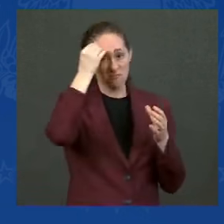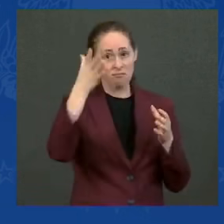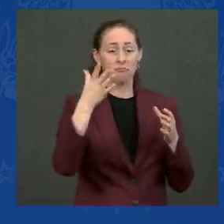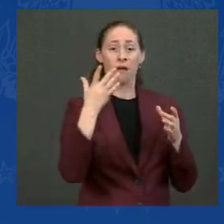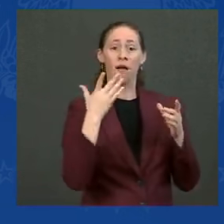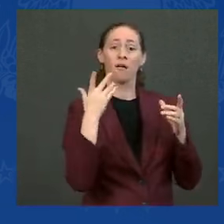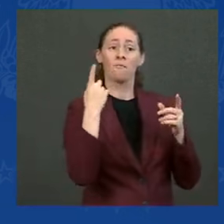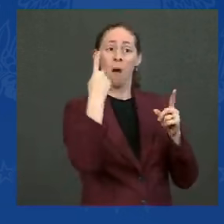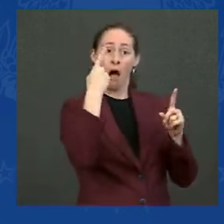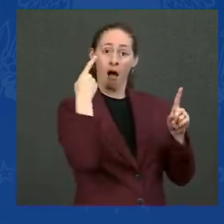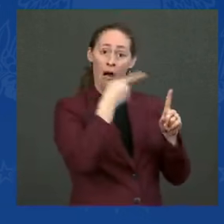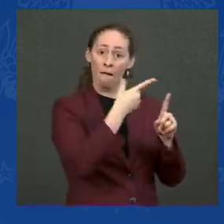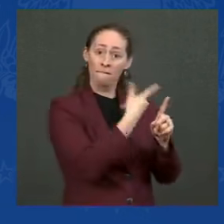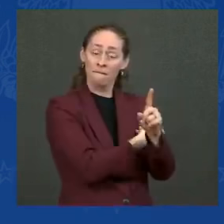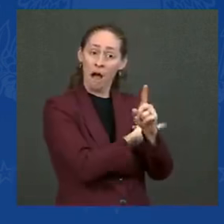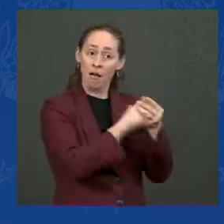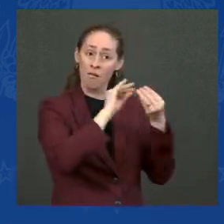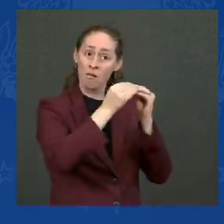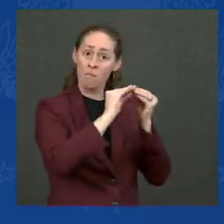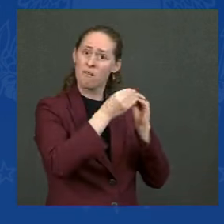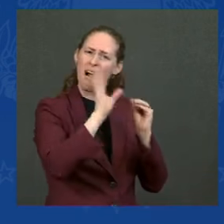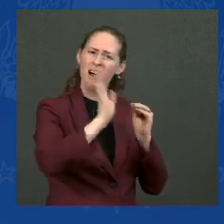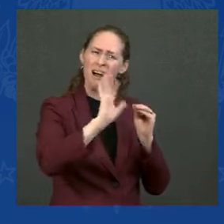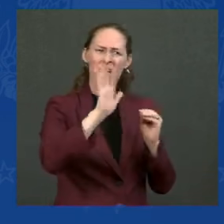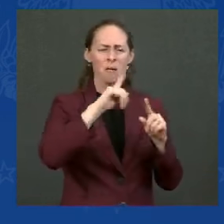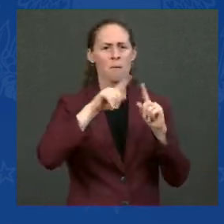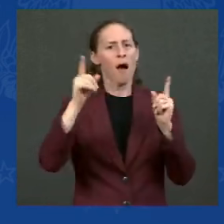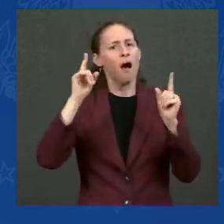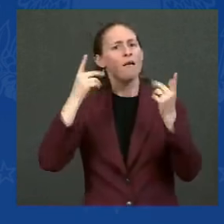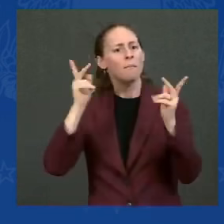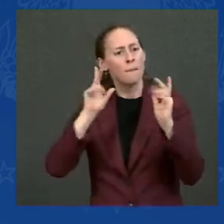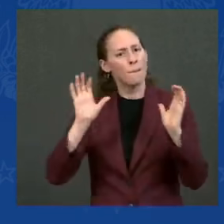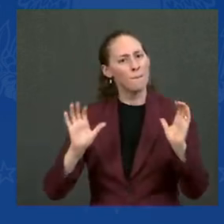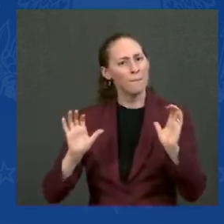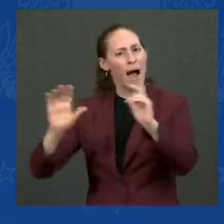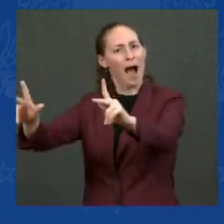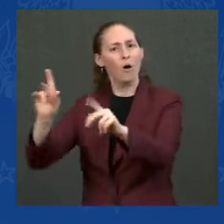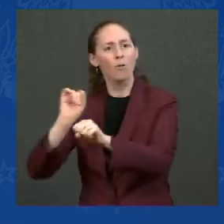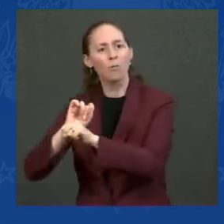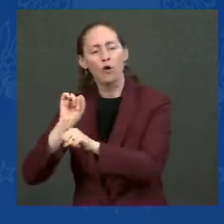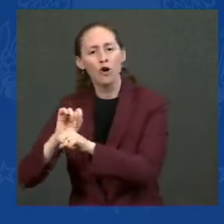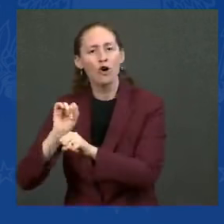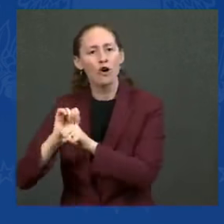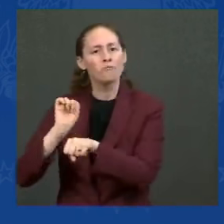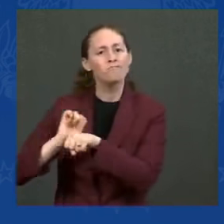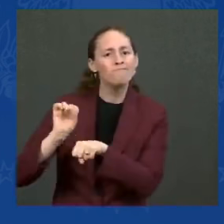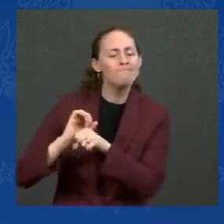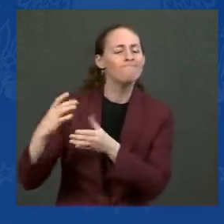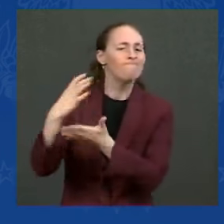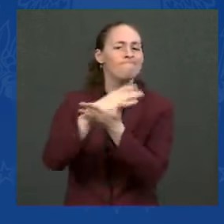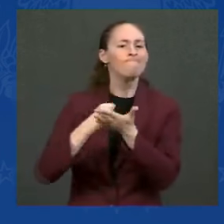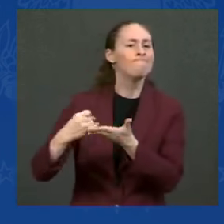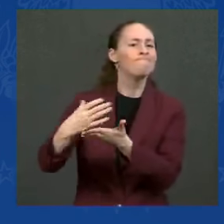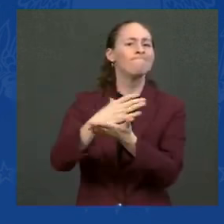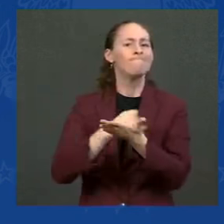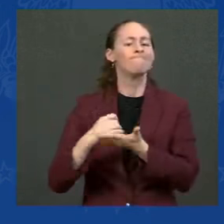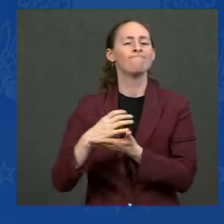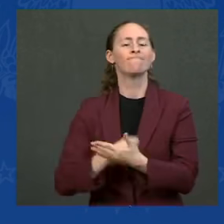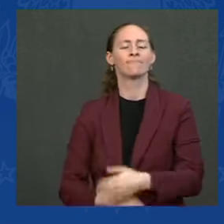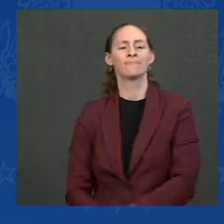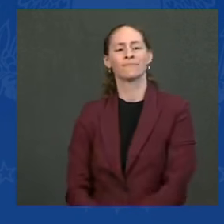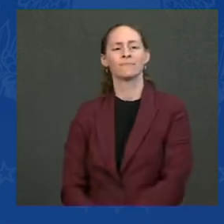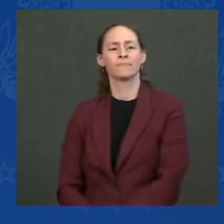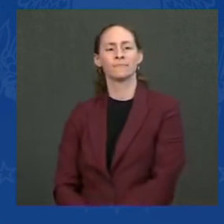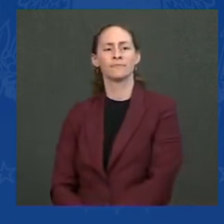help send people back to work. Back to work. You know, when I first started the